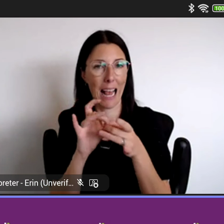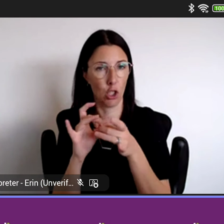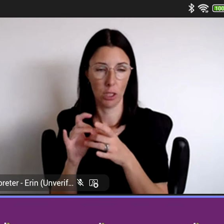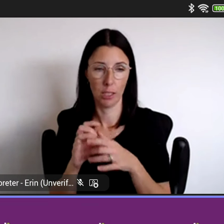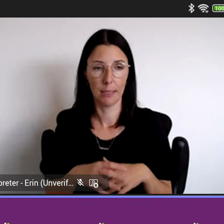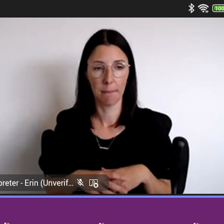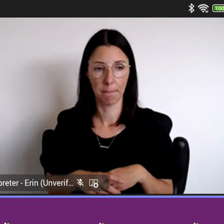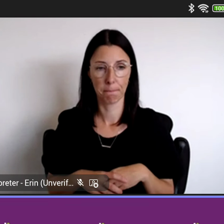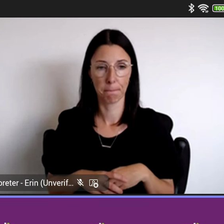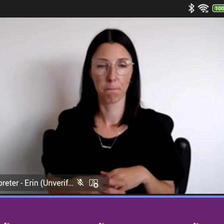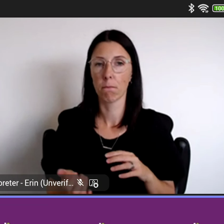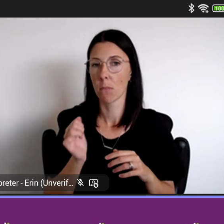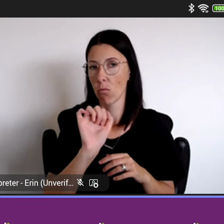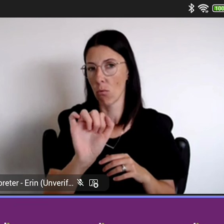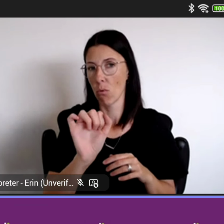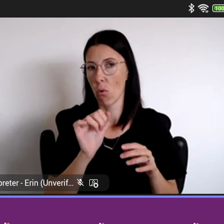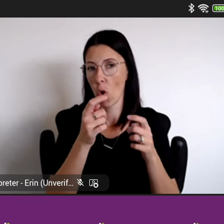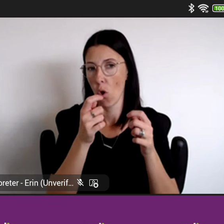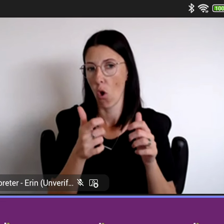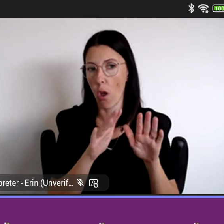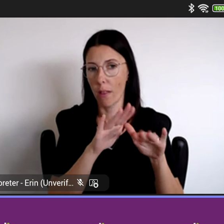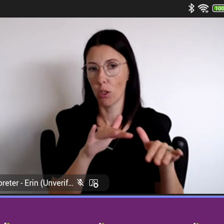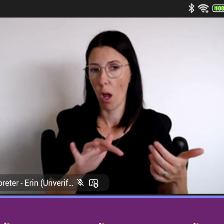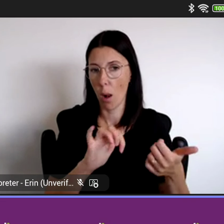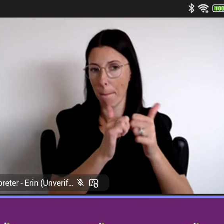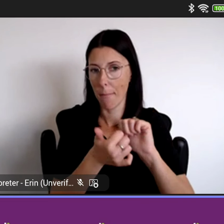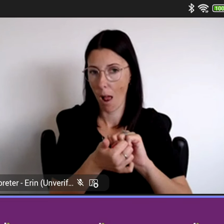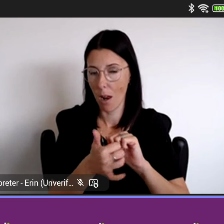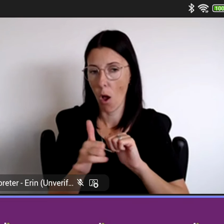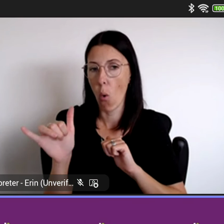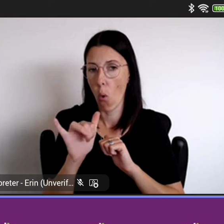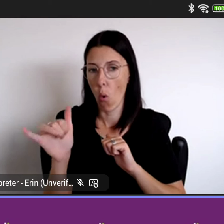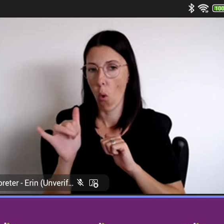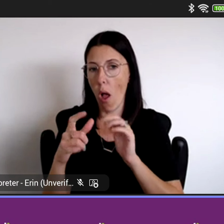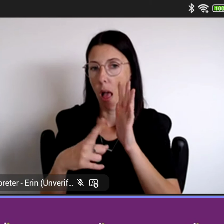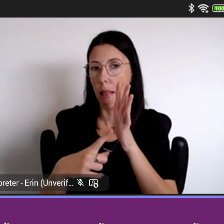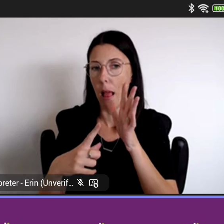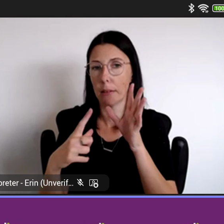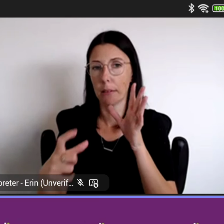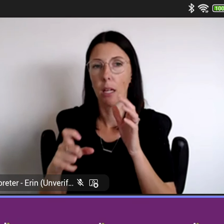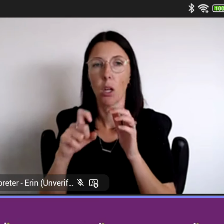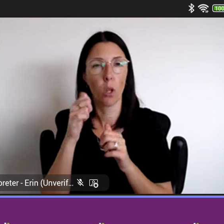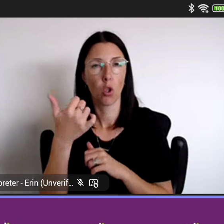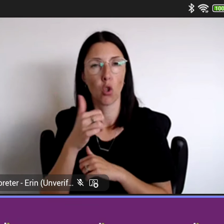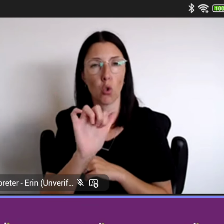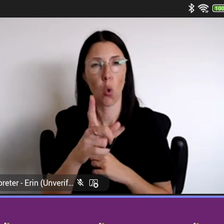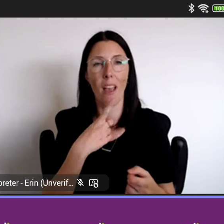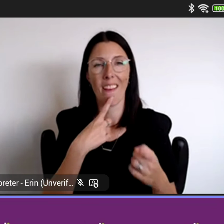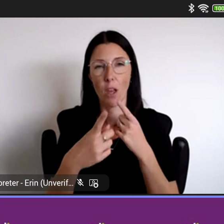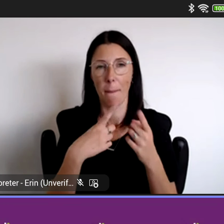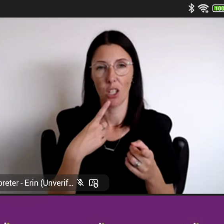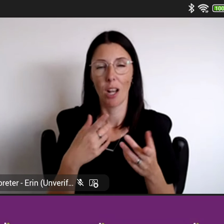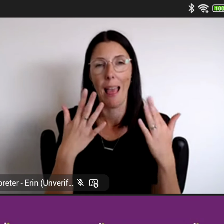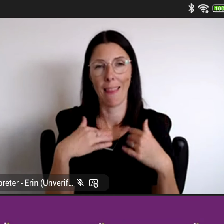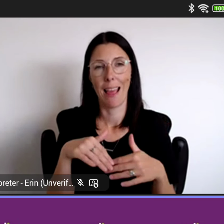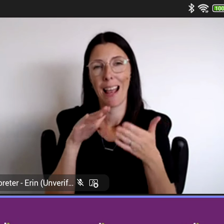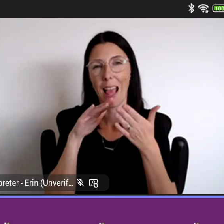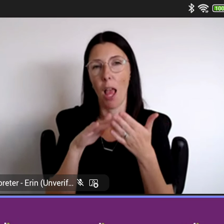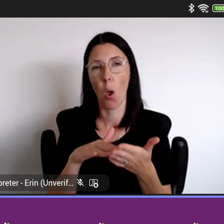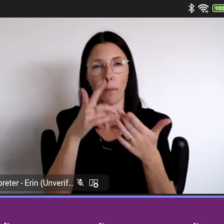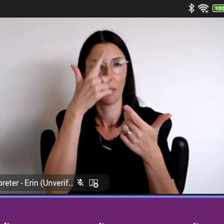Your early childhood partner or local area coordinator will use the information you shared to suggest supports in your